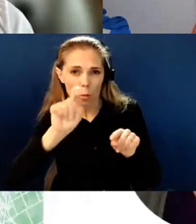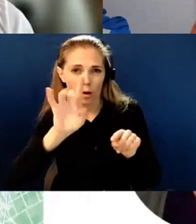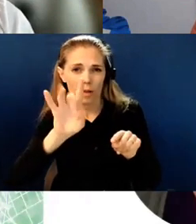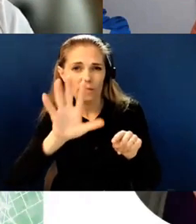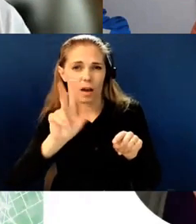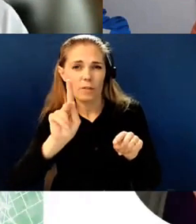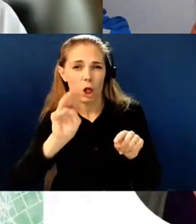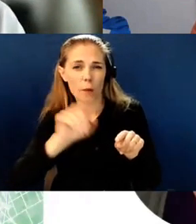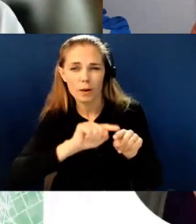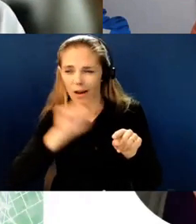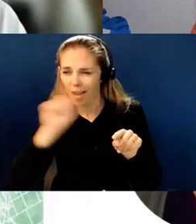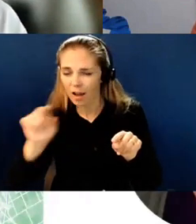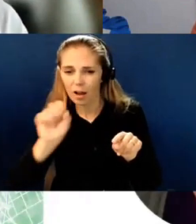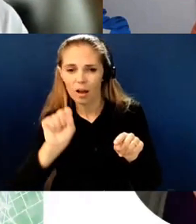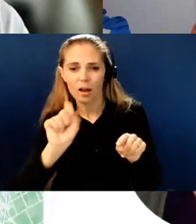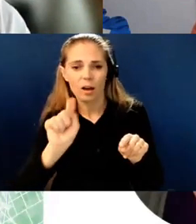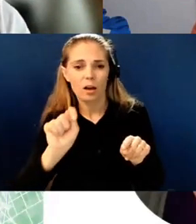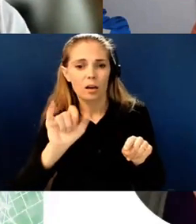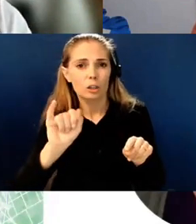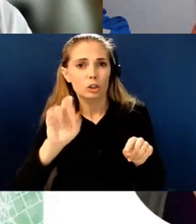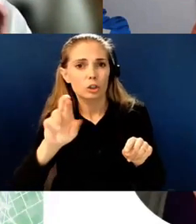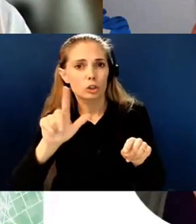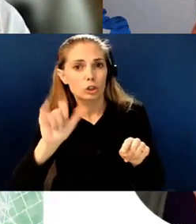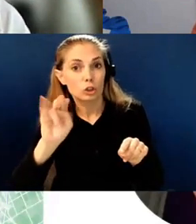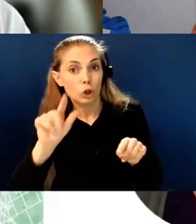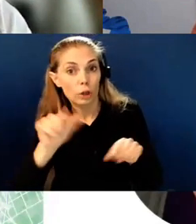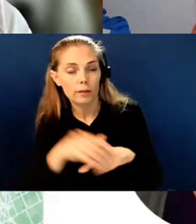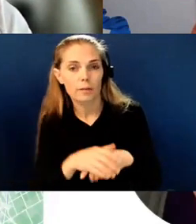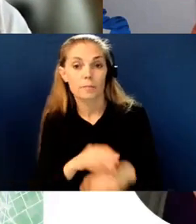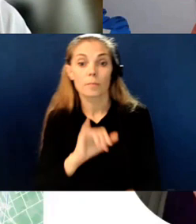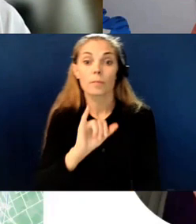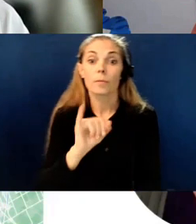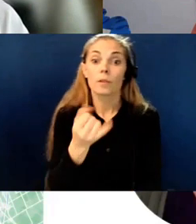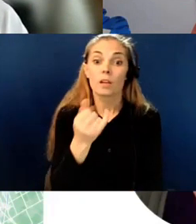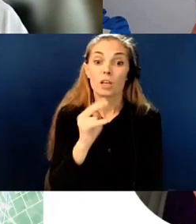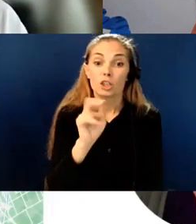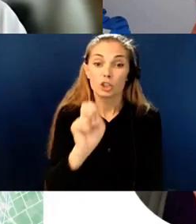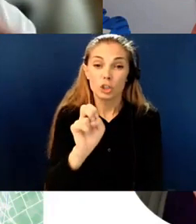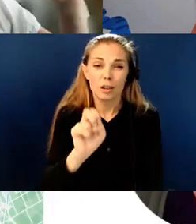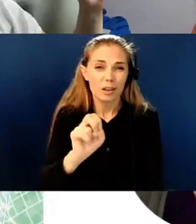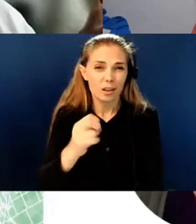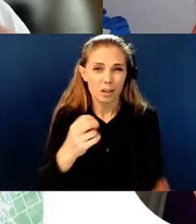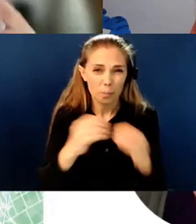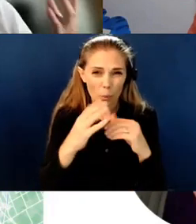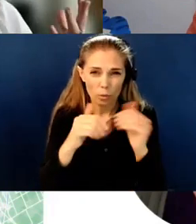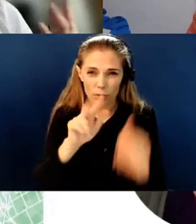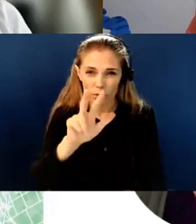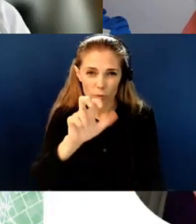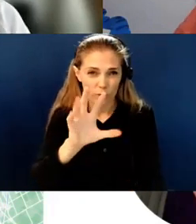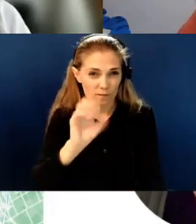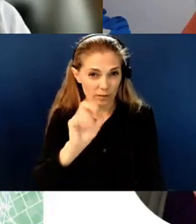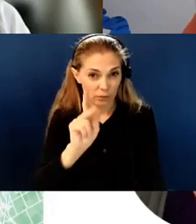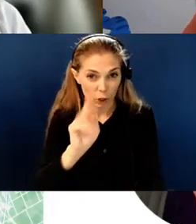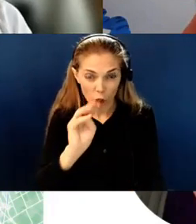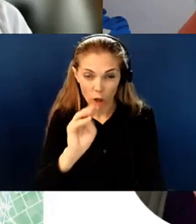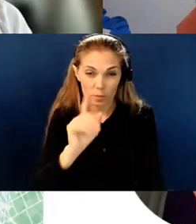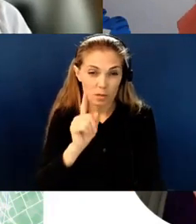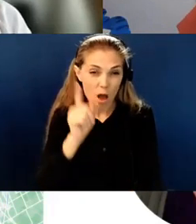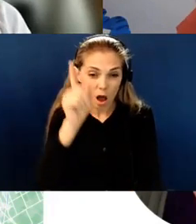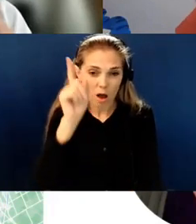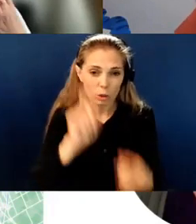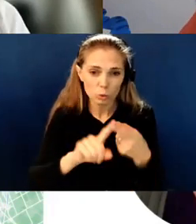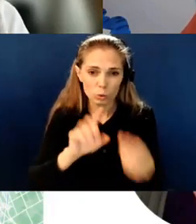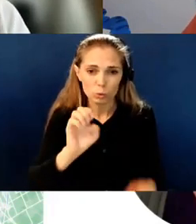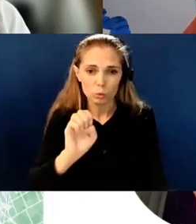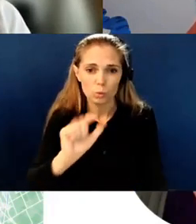Stirling, and Jane is in Eggenville, over 350 kilometers from us. So again, thank you for taking the time to